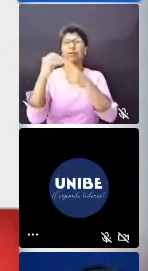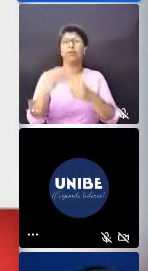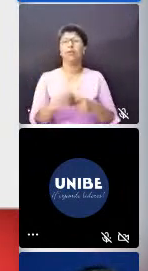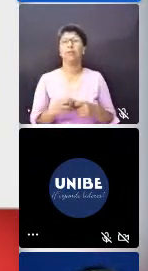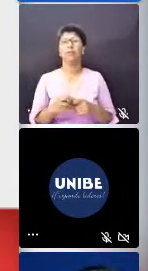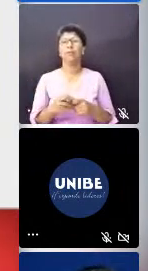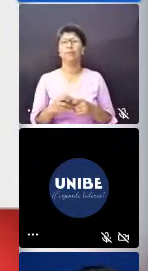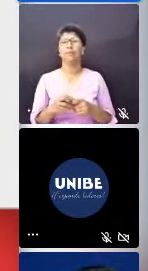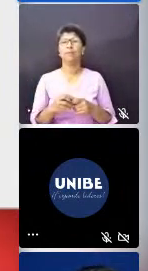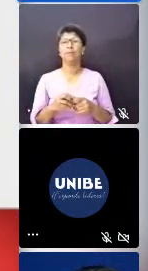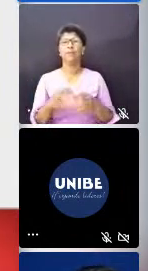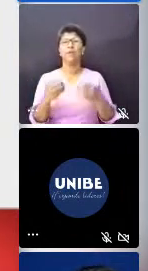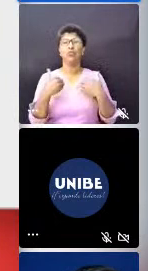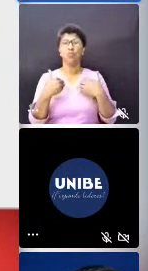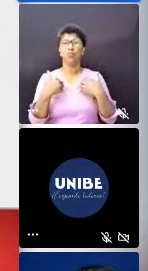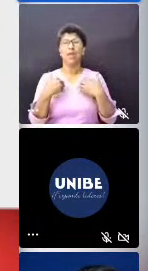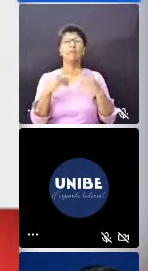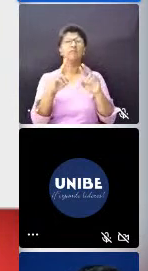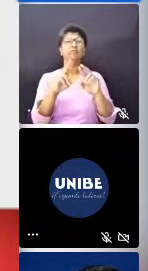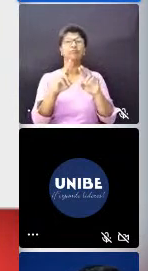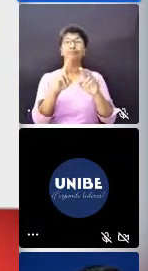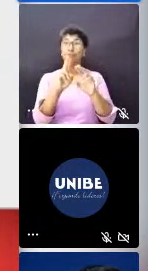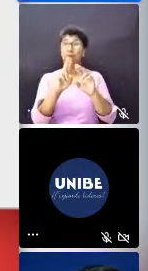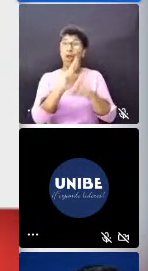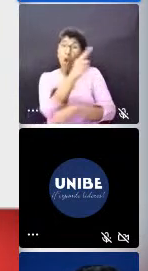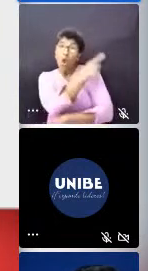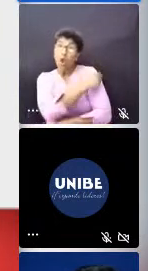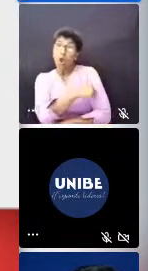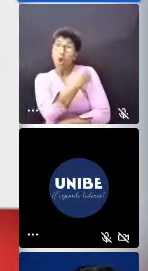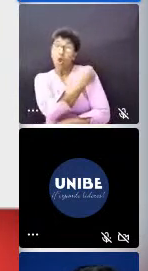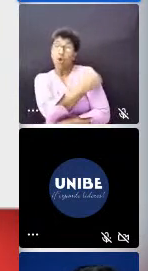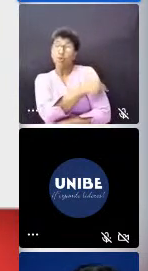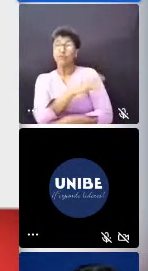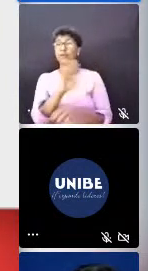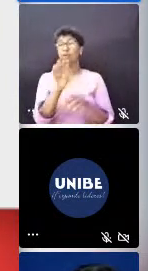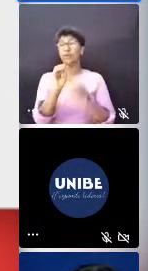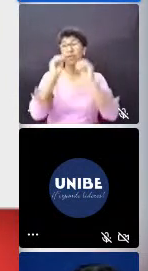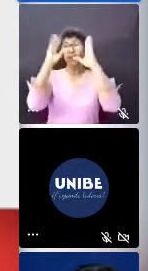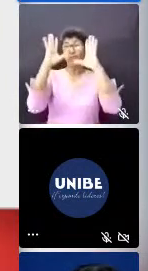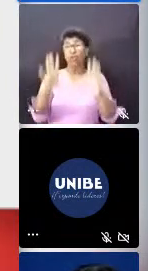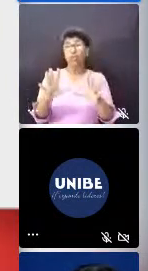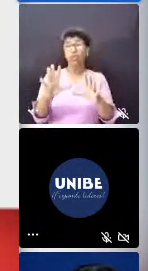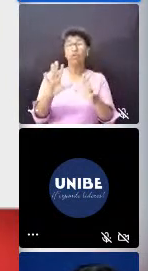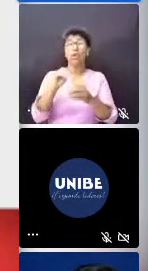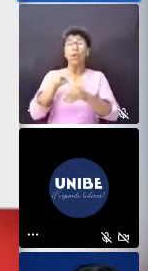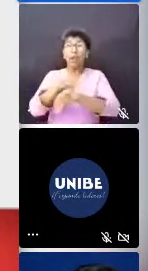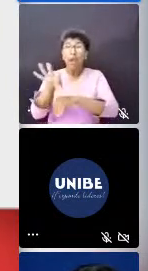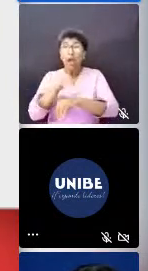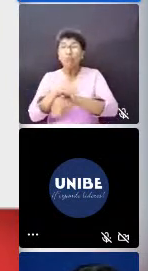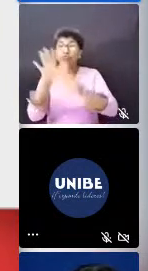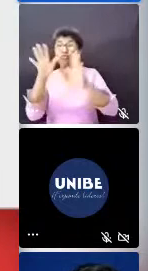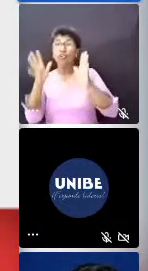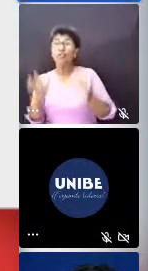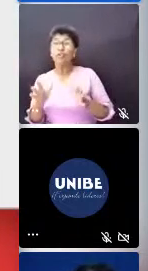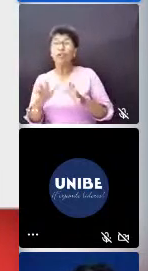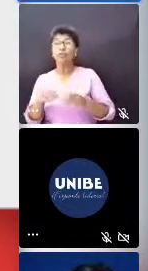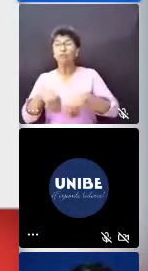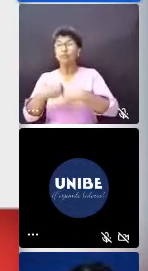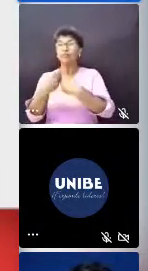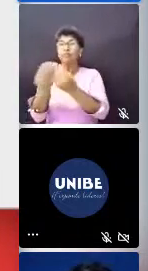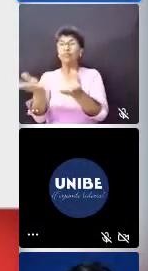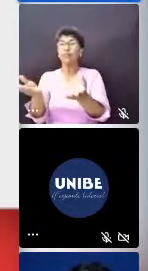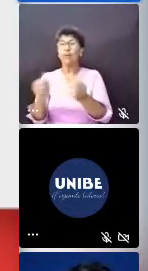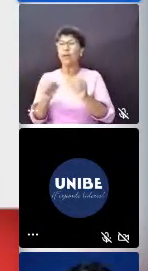these special units at hospitals with teachers and special educators and counselors who provide